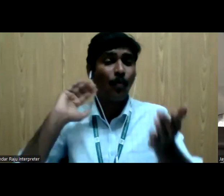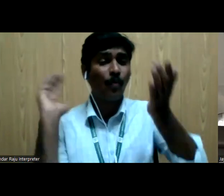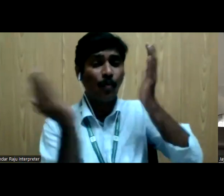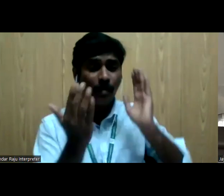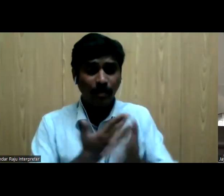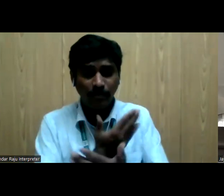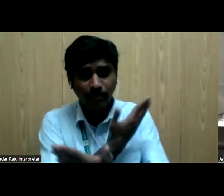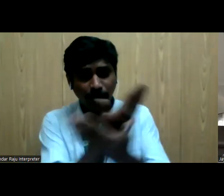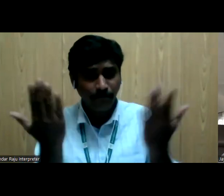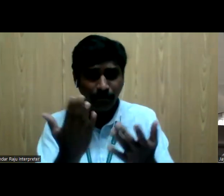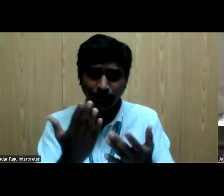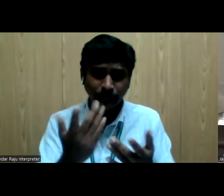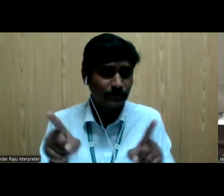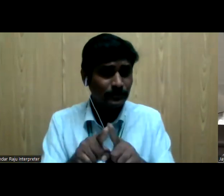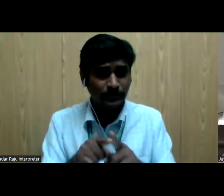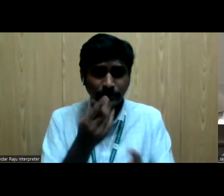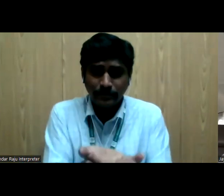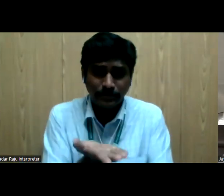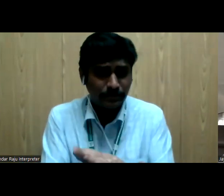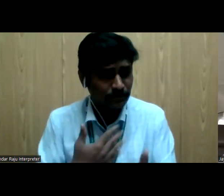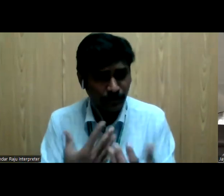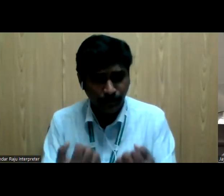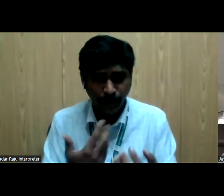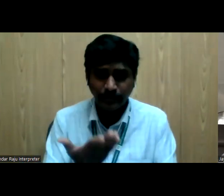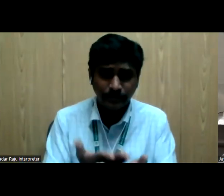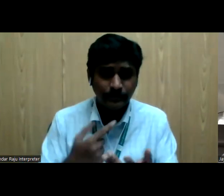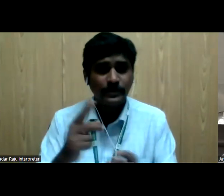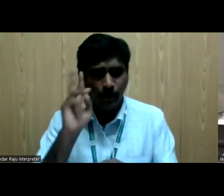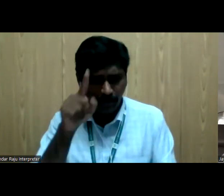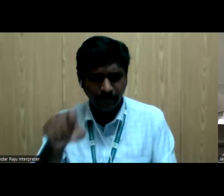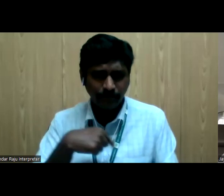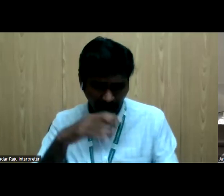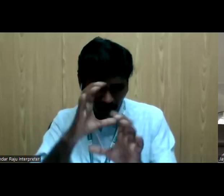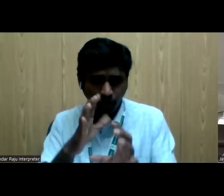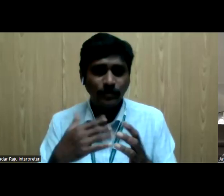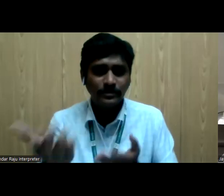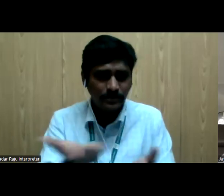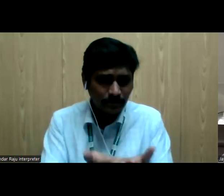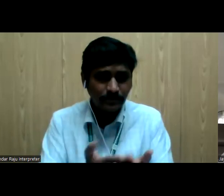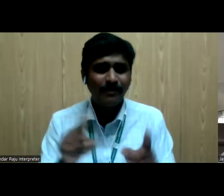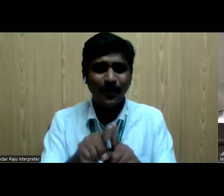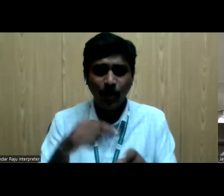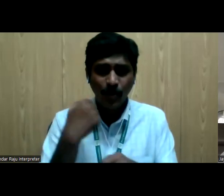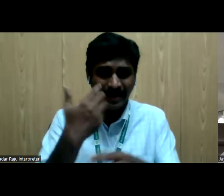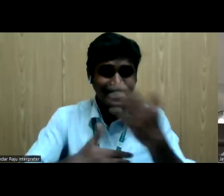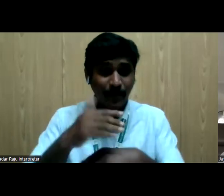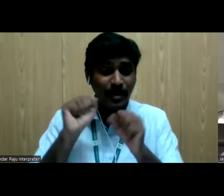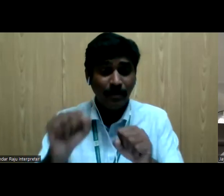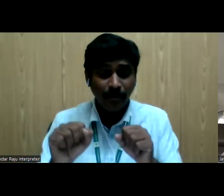in it. So I would like this stream also to be focused. While it is very important to understand the schemes, the kind